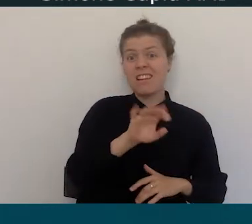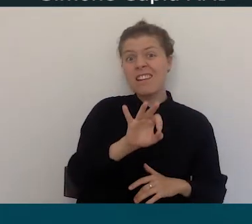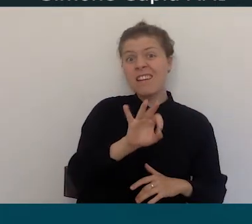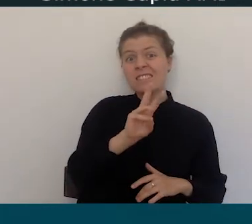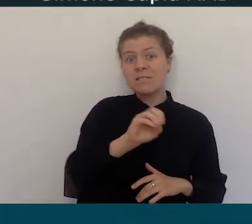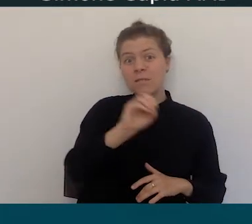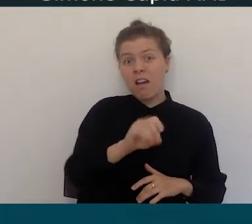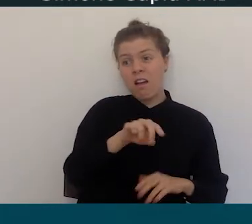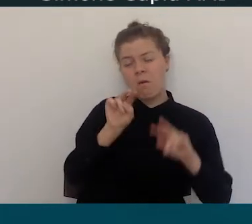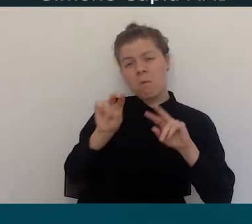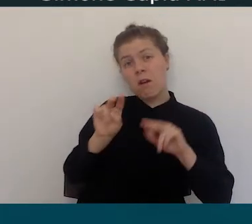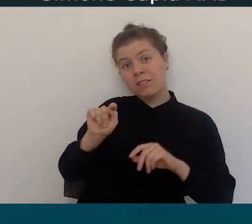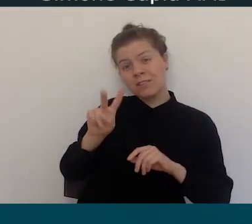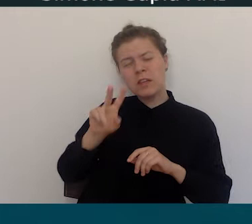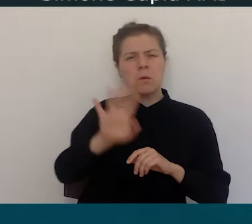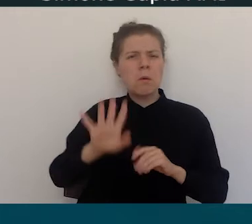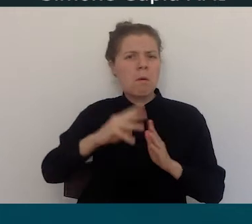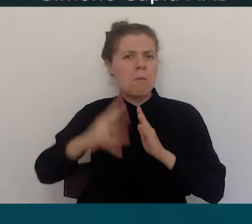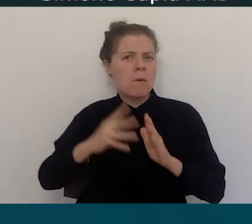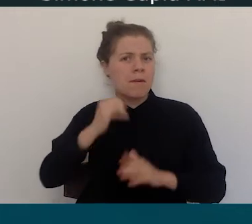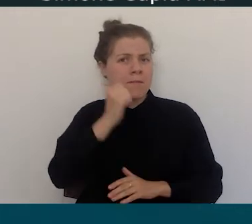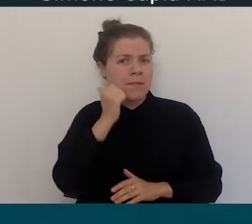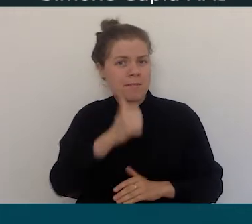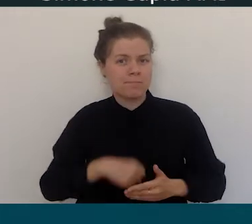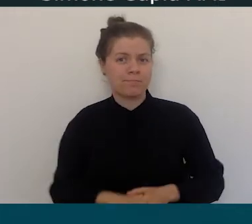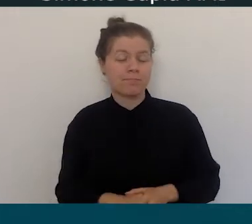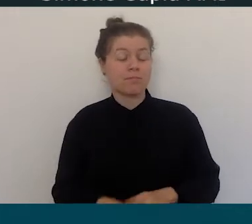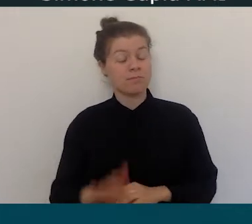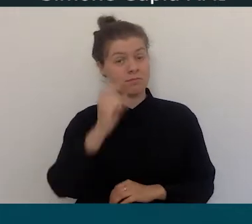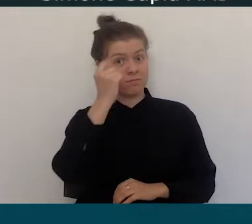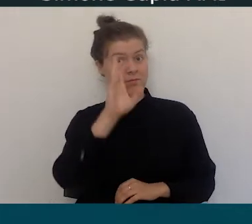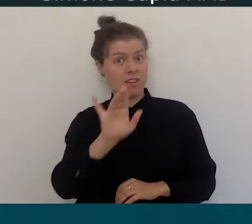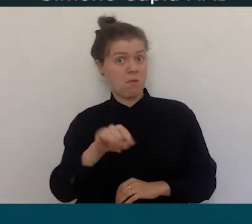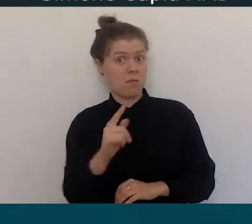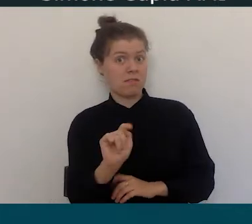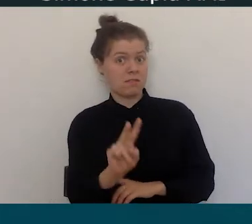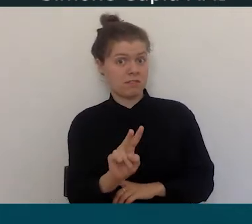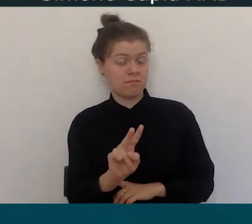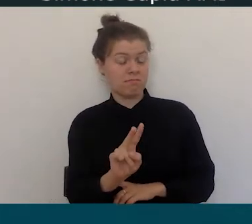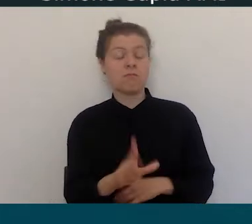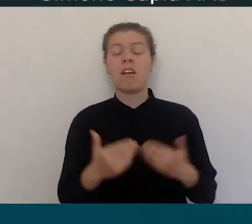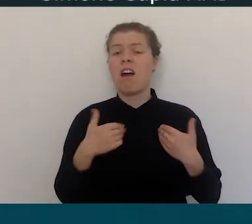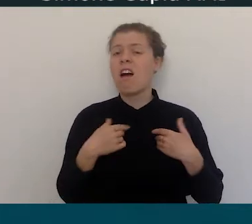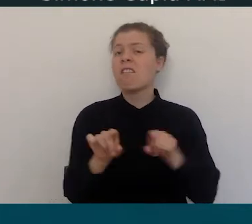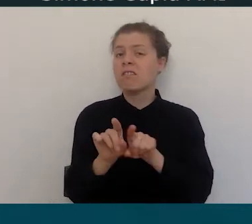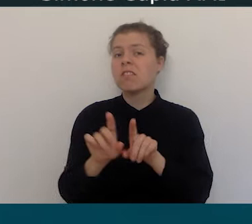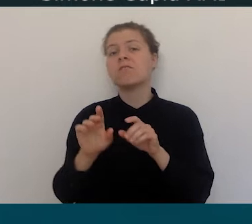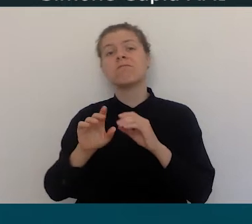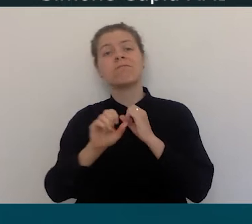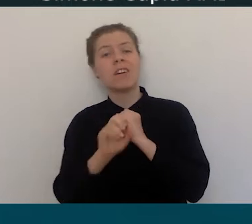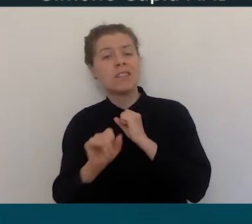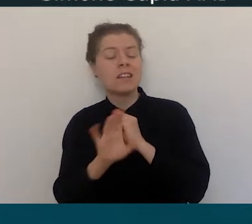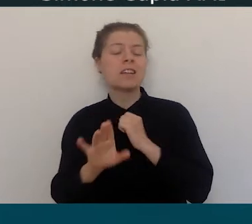indeed watch an average of 4 hours of TV a day. Now, this is just TV, so we're not talking about advertising